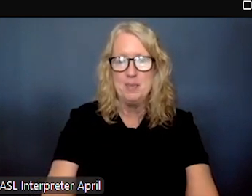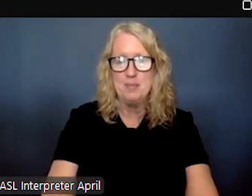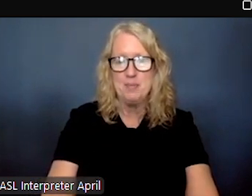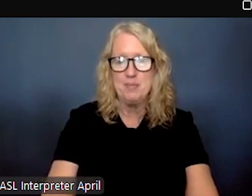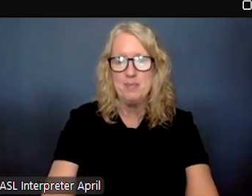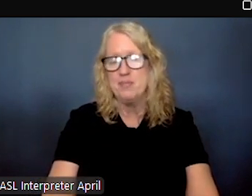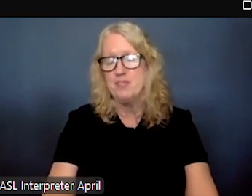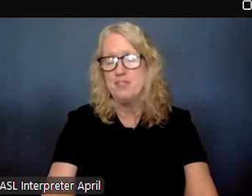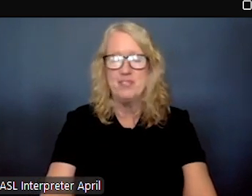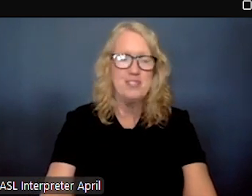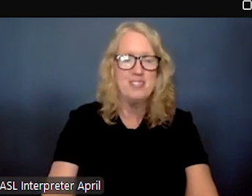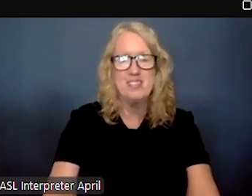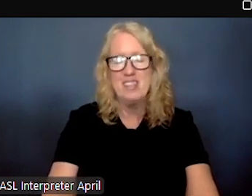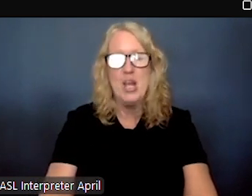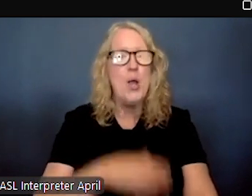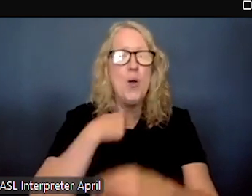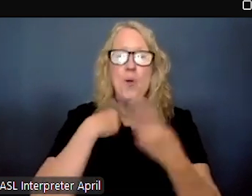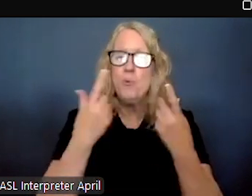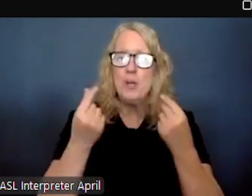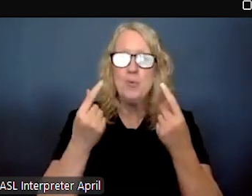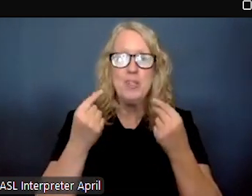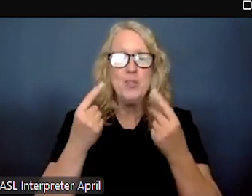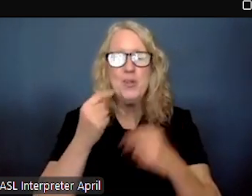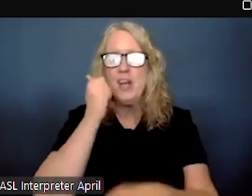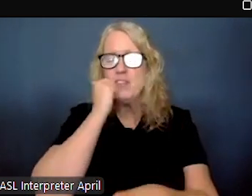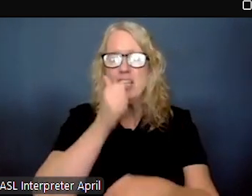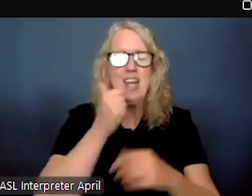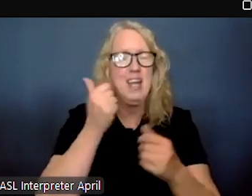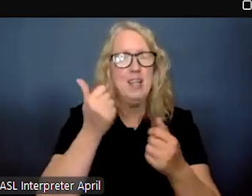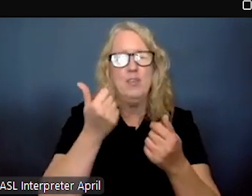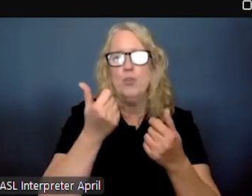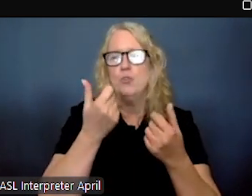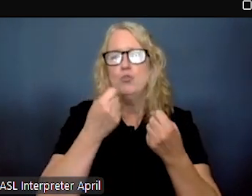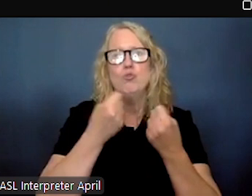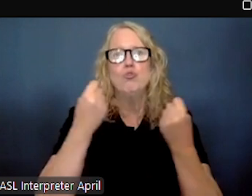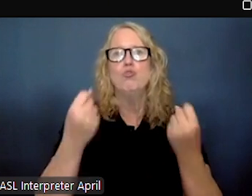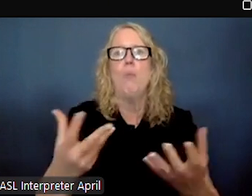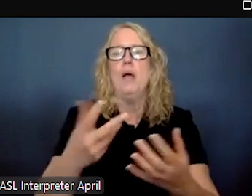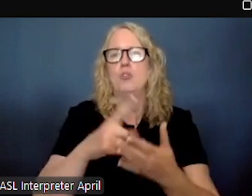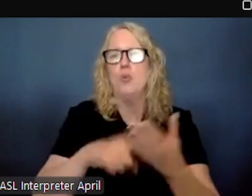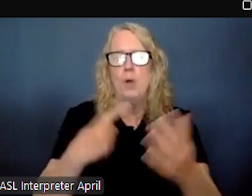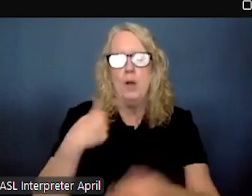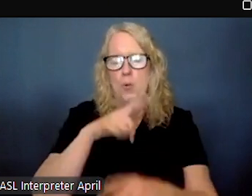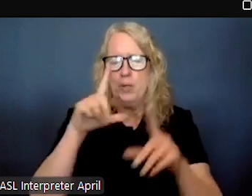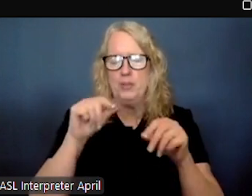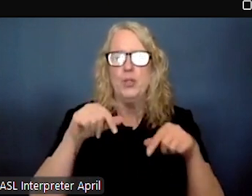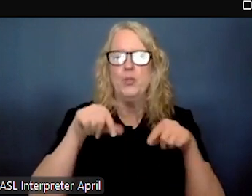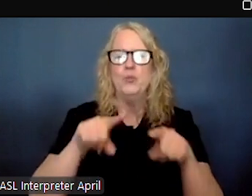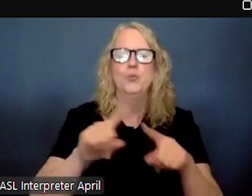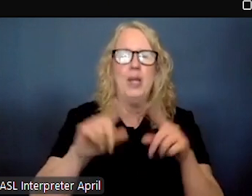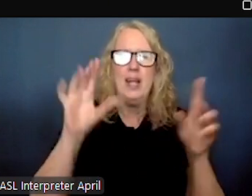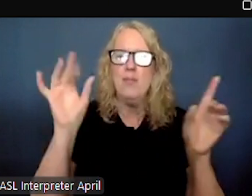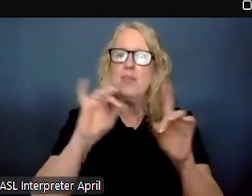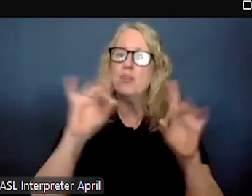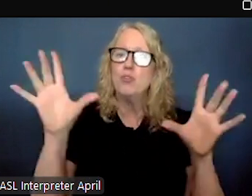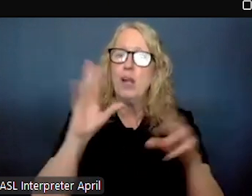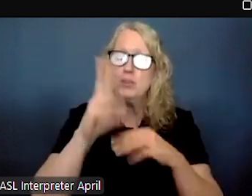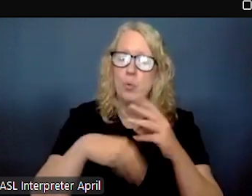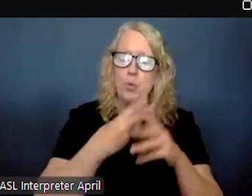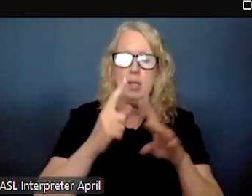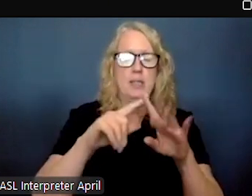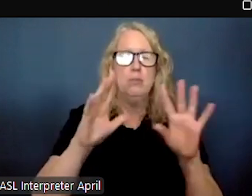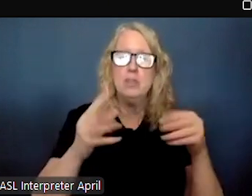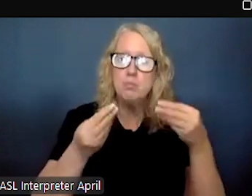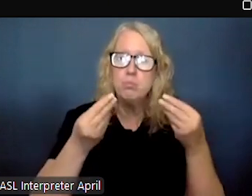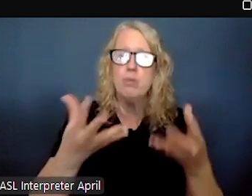what do we do day in, day out? So much of what we do, and in the crisis world is